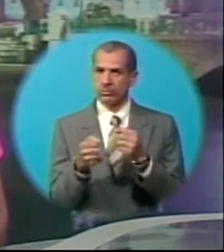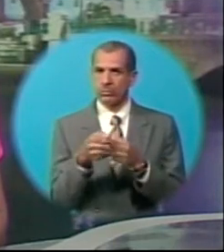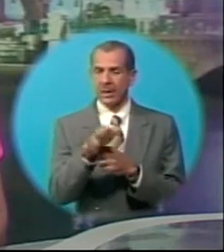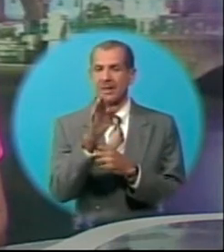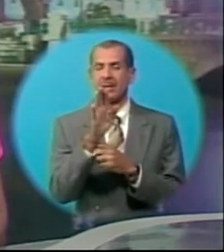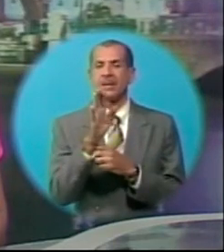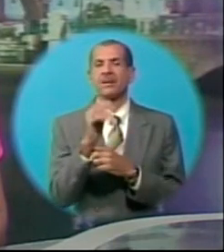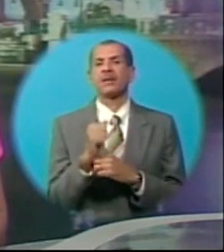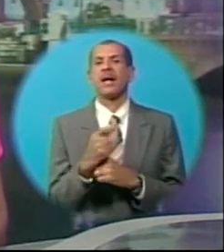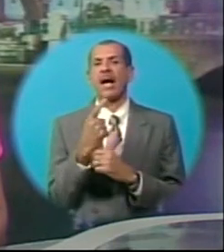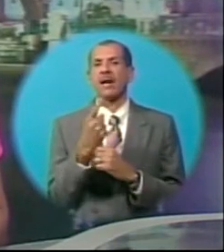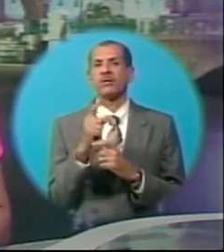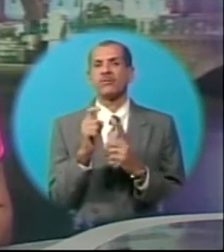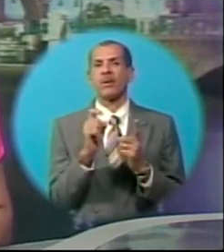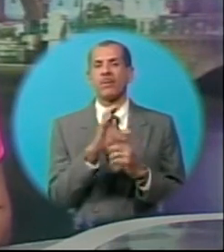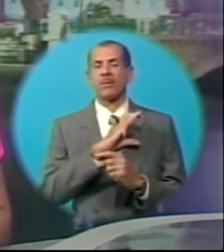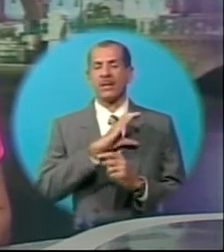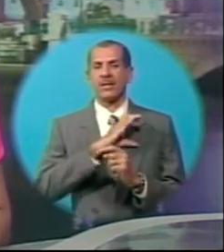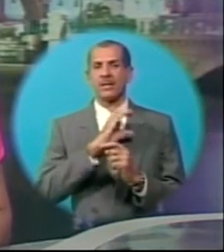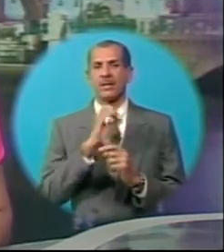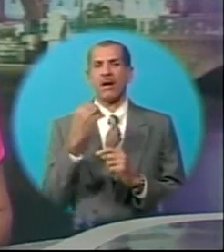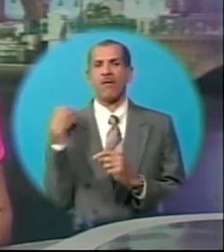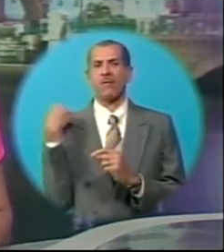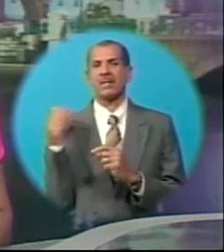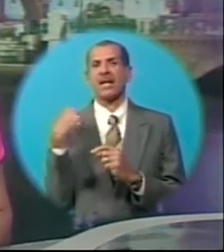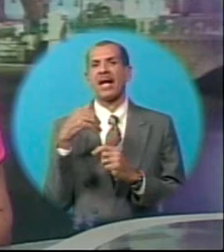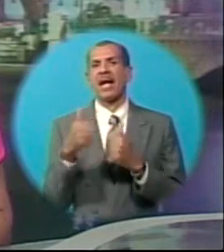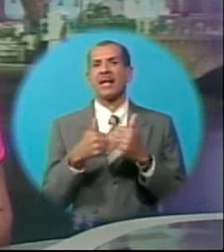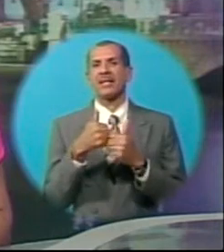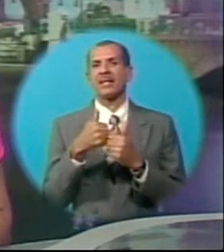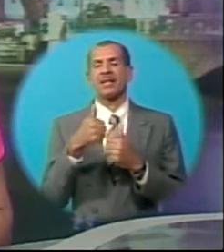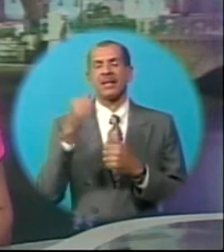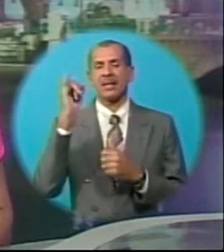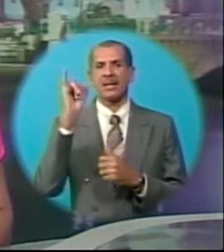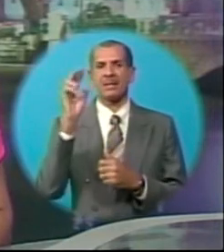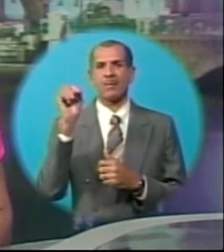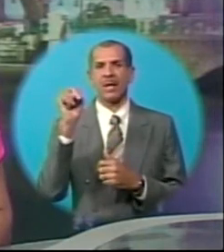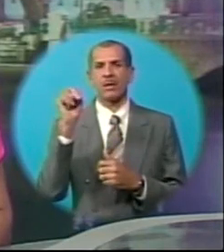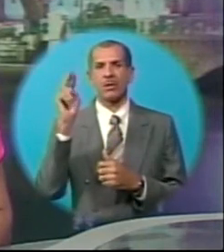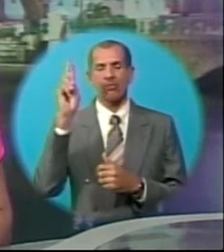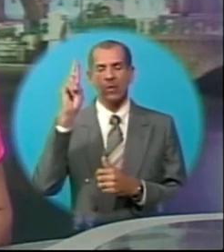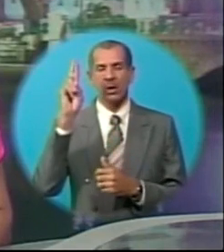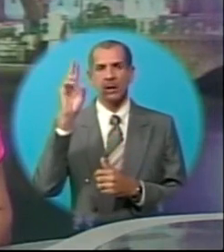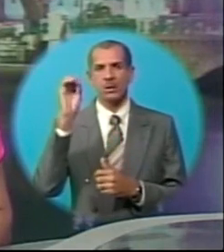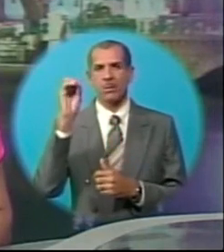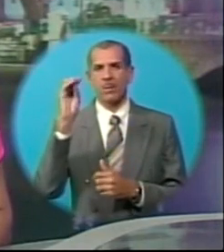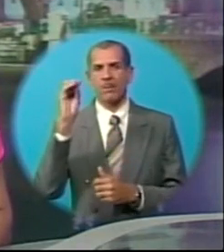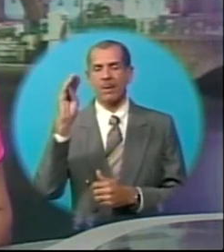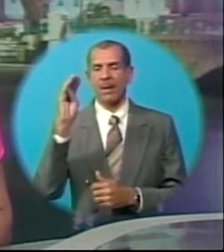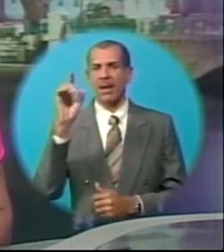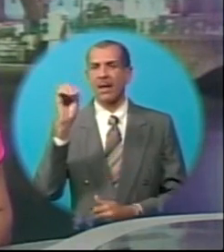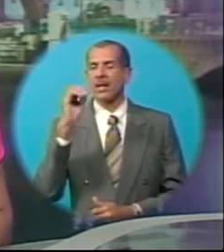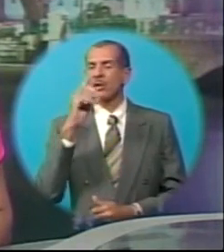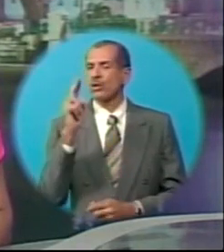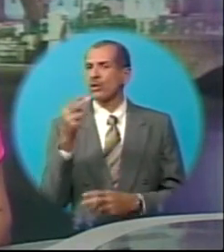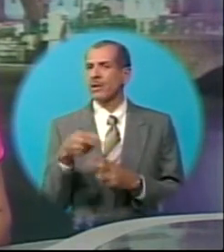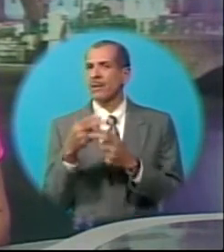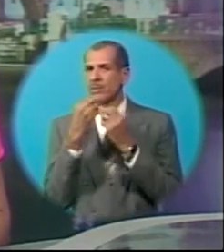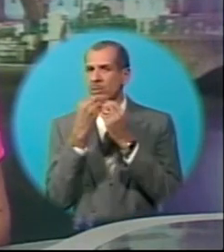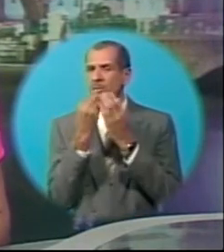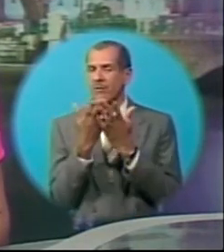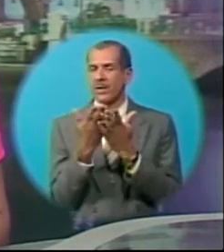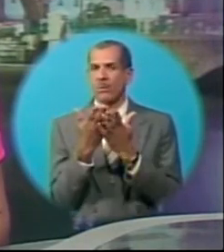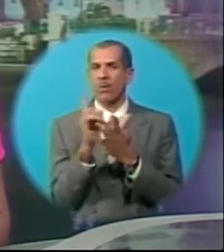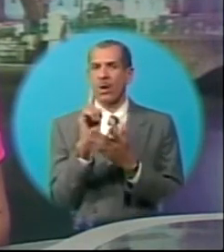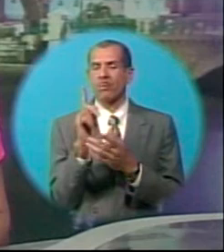Confirmation of this from Police Public Relations Officer Acting Inspector Roland Cobbler. He says while no names are available as yet, one of the injured